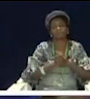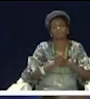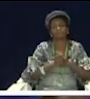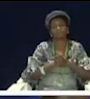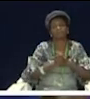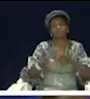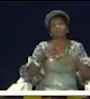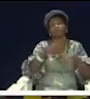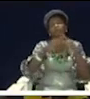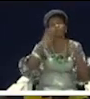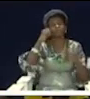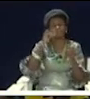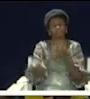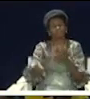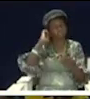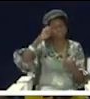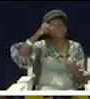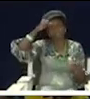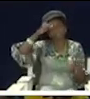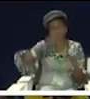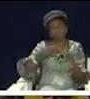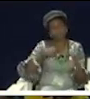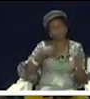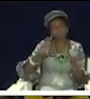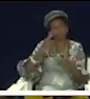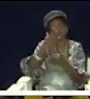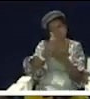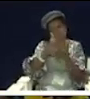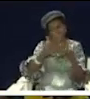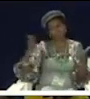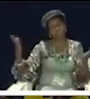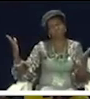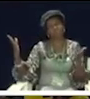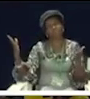See, when he said that, he reminded me of something